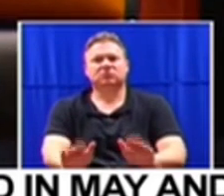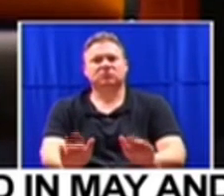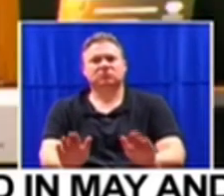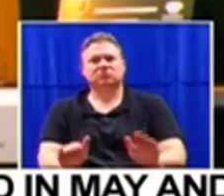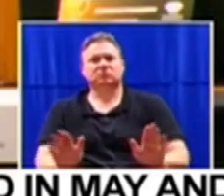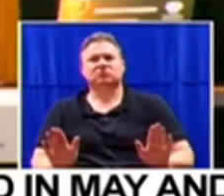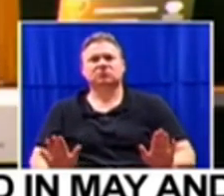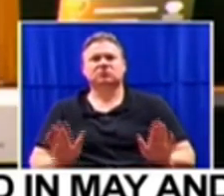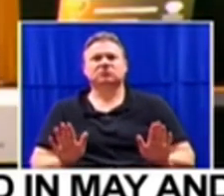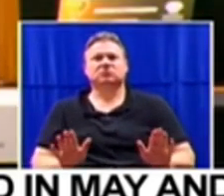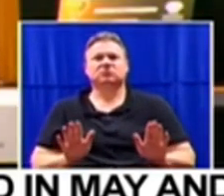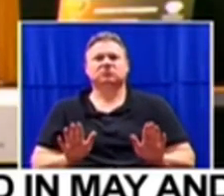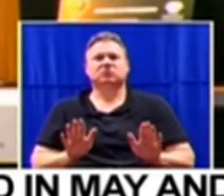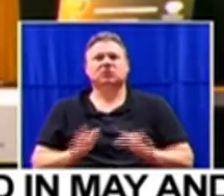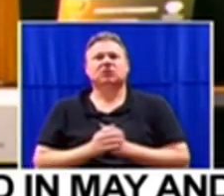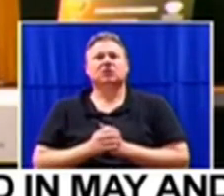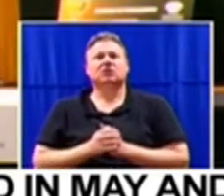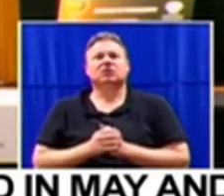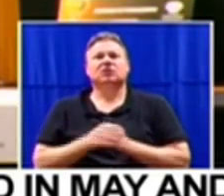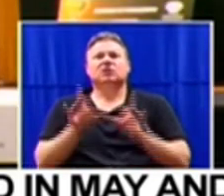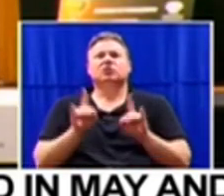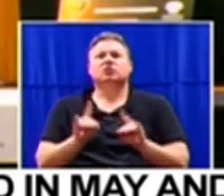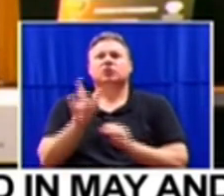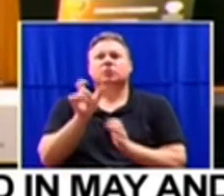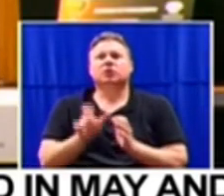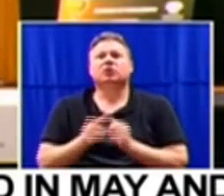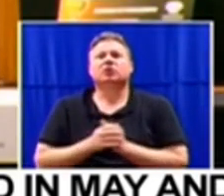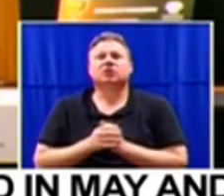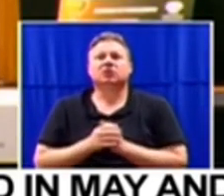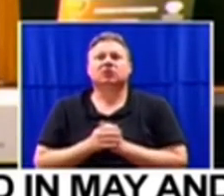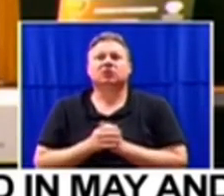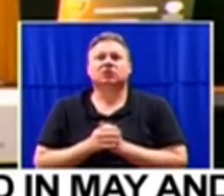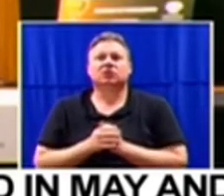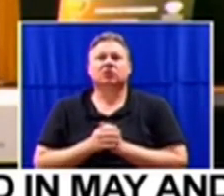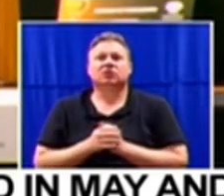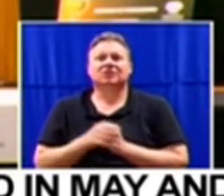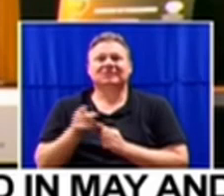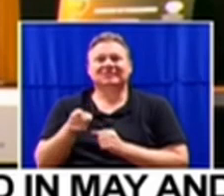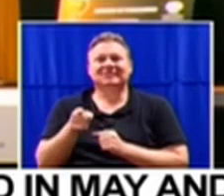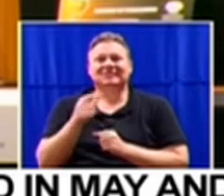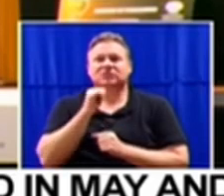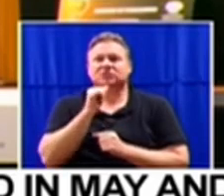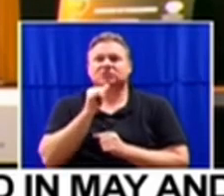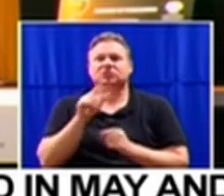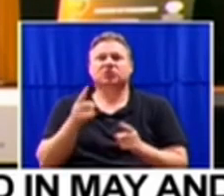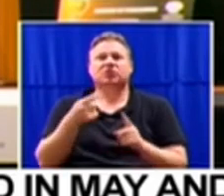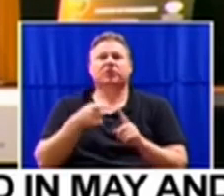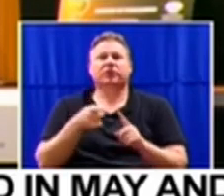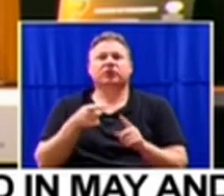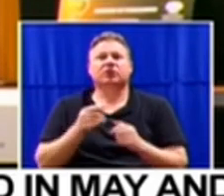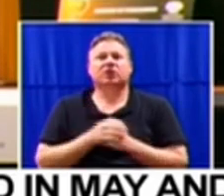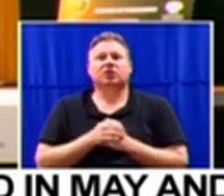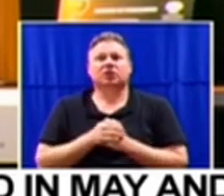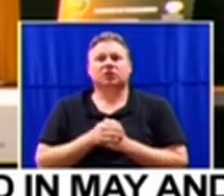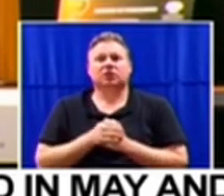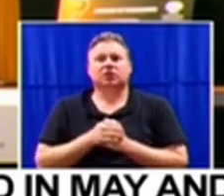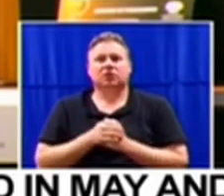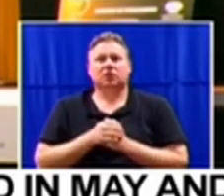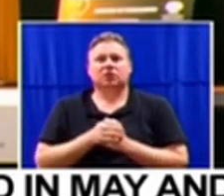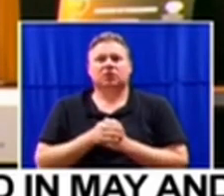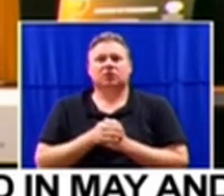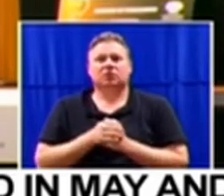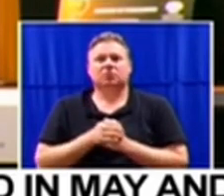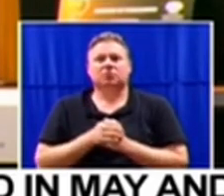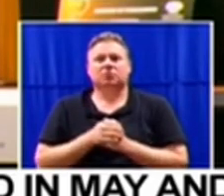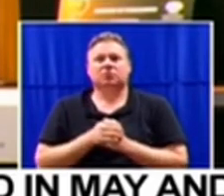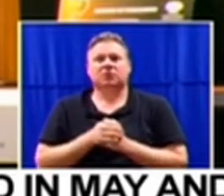Order. Chairperson, Yes, on a point of Honorable order. Faber. Chairperson, this is not the first time that Honorable Zulu has been interrupting. It's been going on